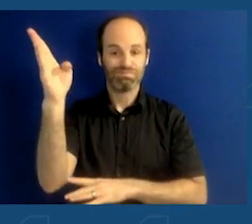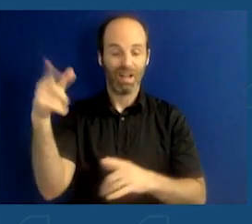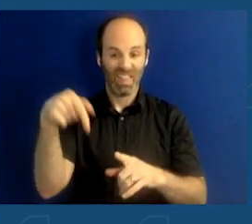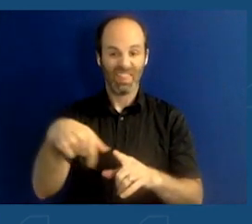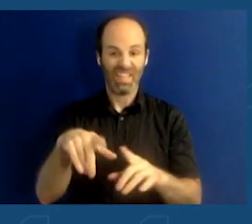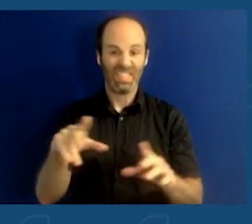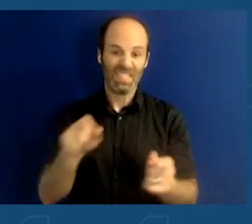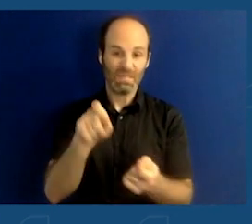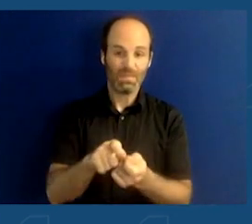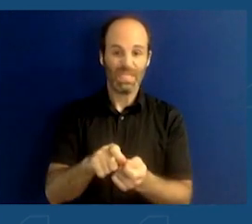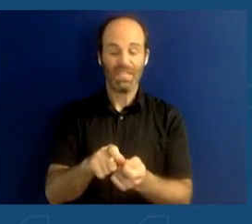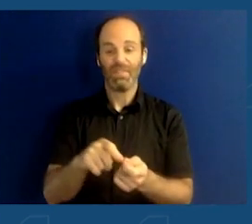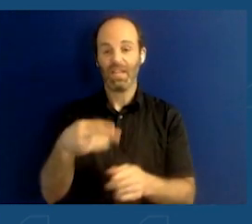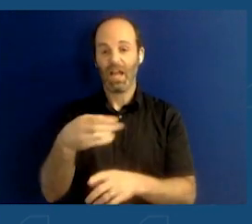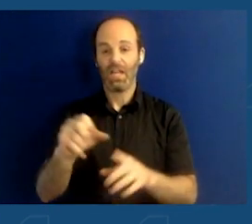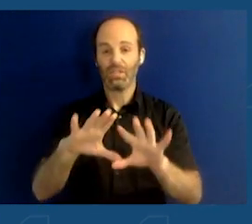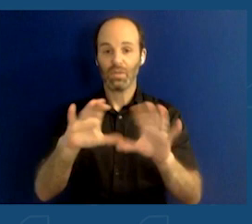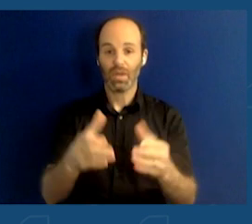one of the lectures